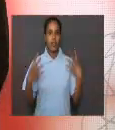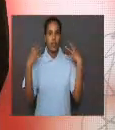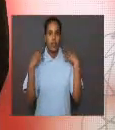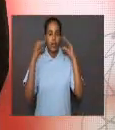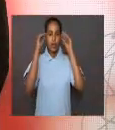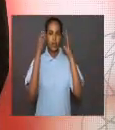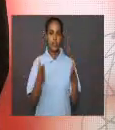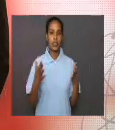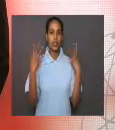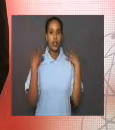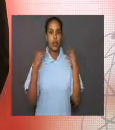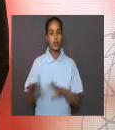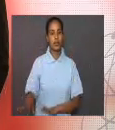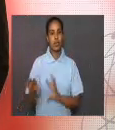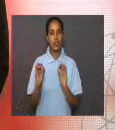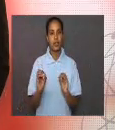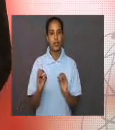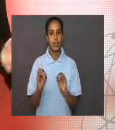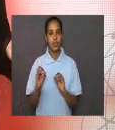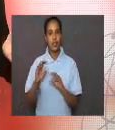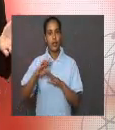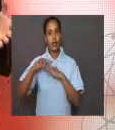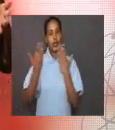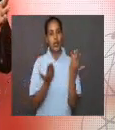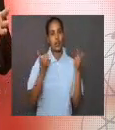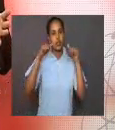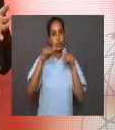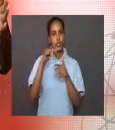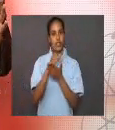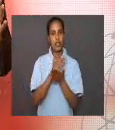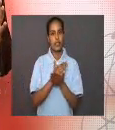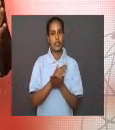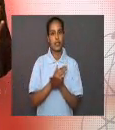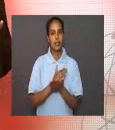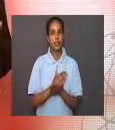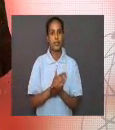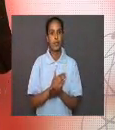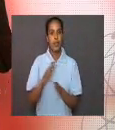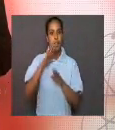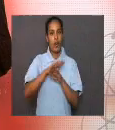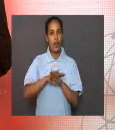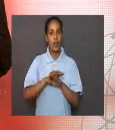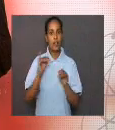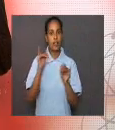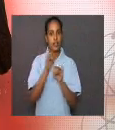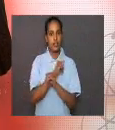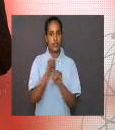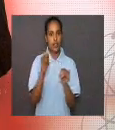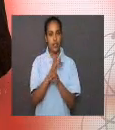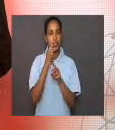Hello, teacher. Hello, students. Welcome to today's lesson on